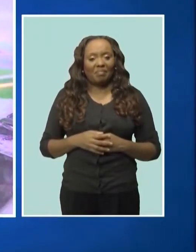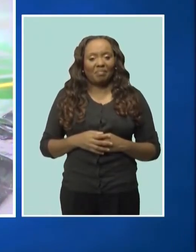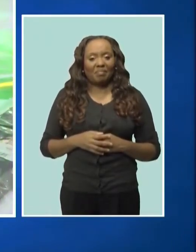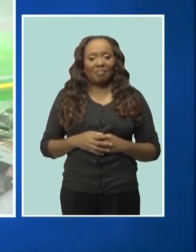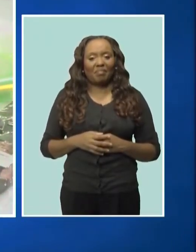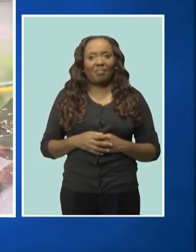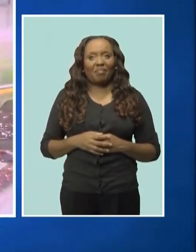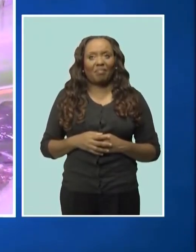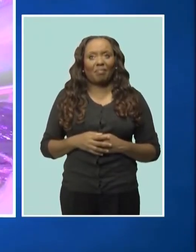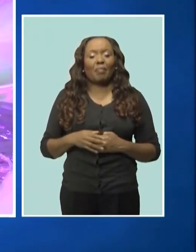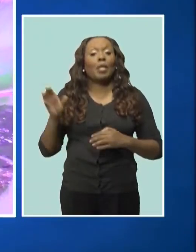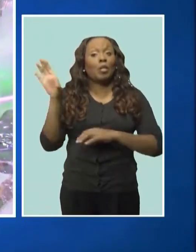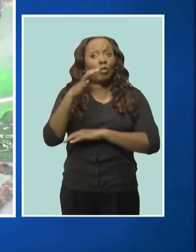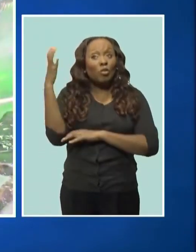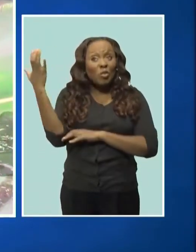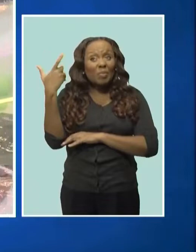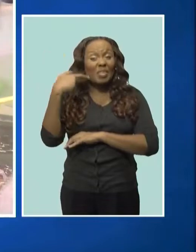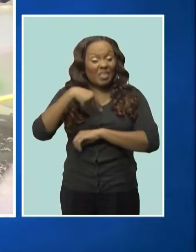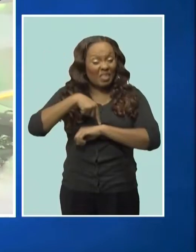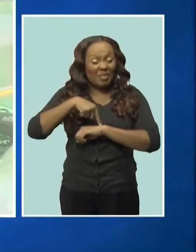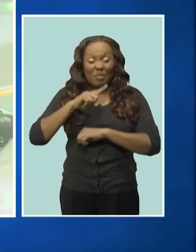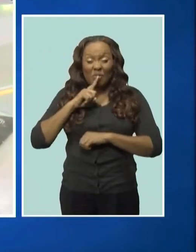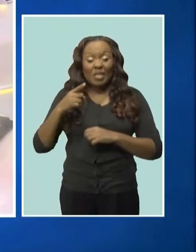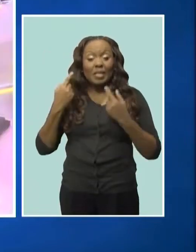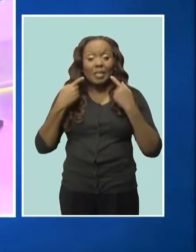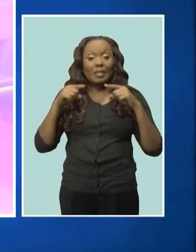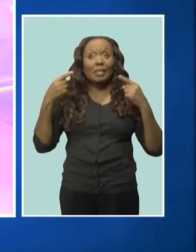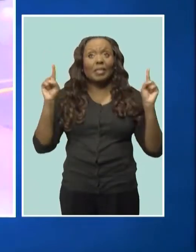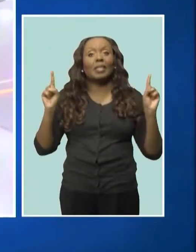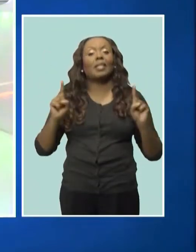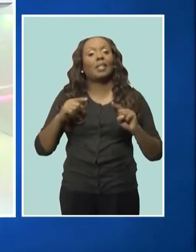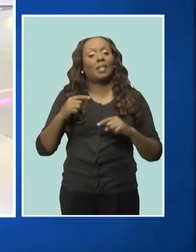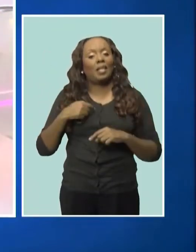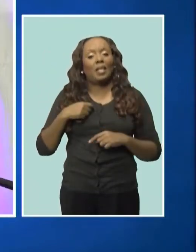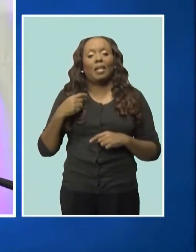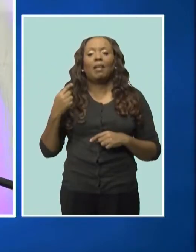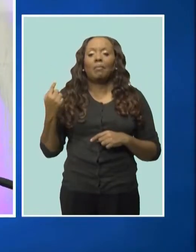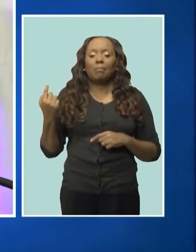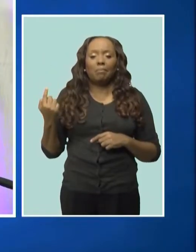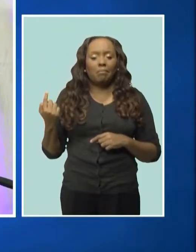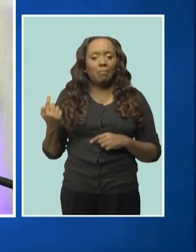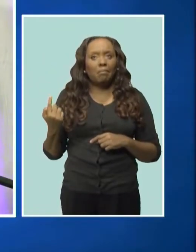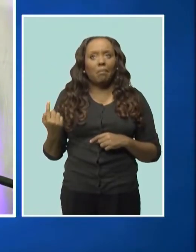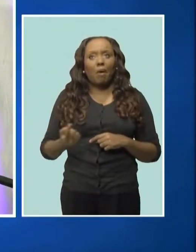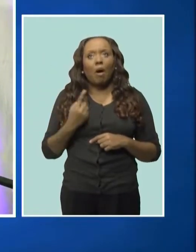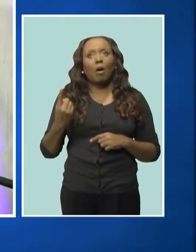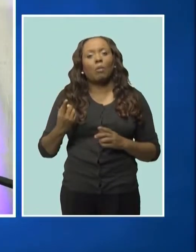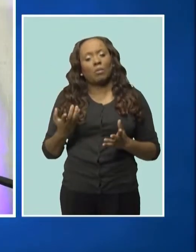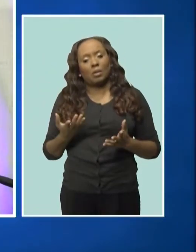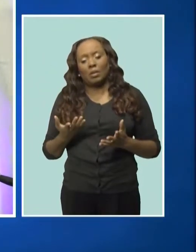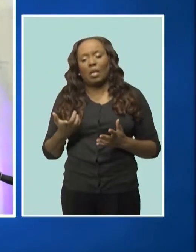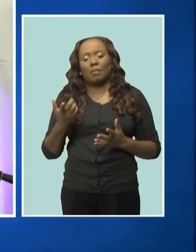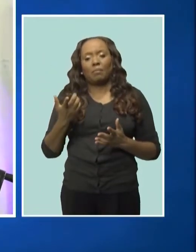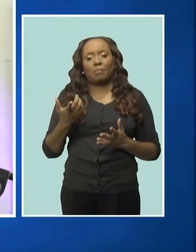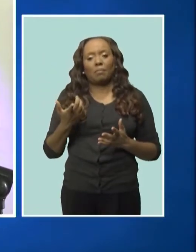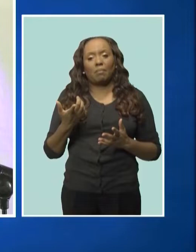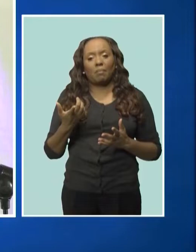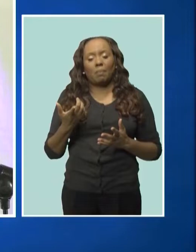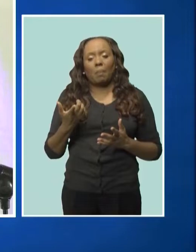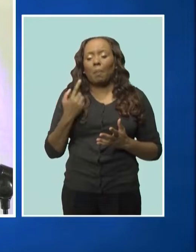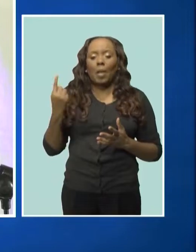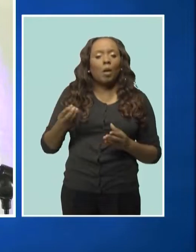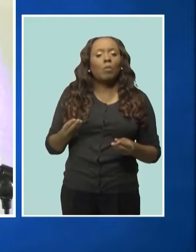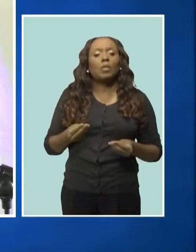so far have been very successful, I normally do deliveries and it's hard to manage it when it's it's high